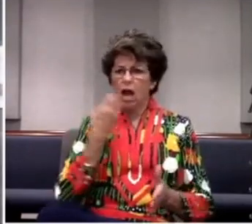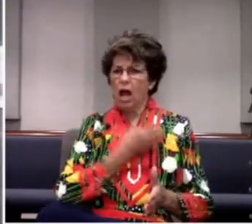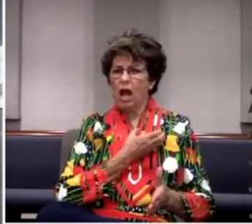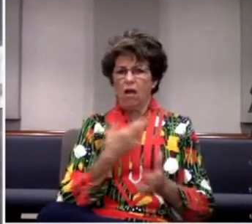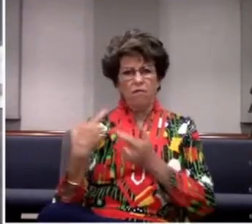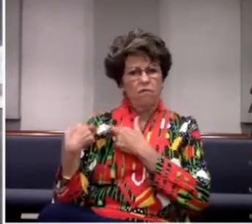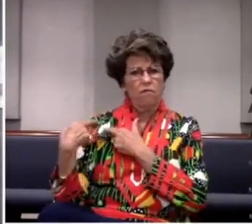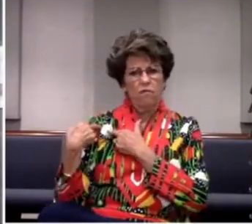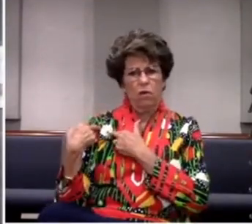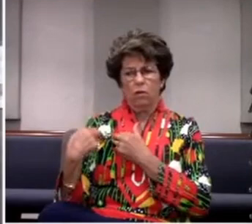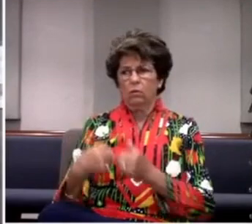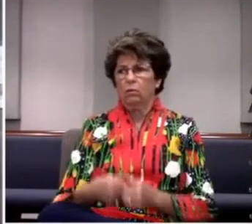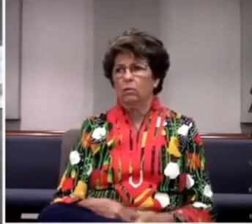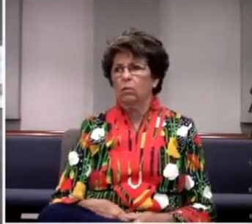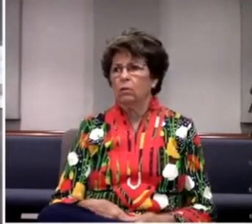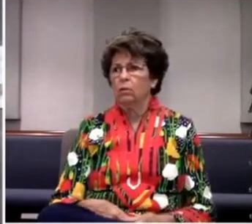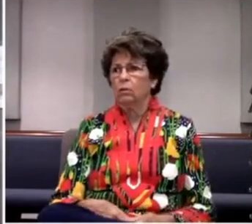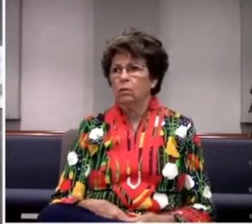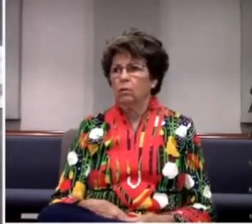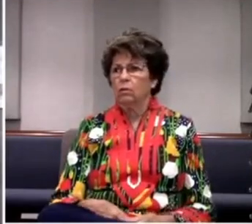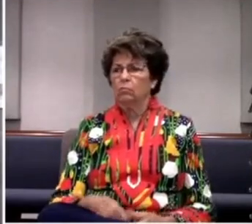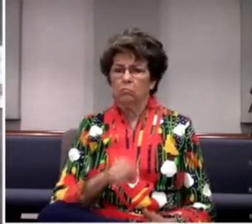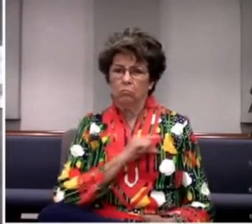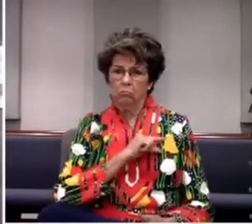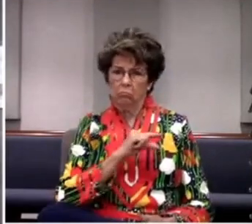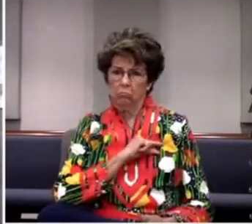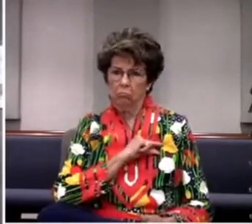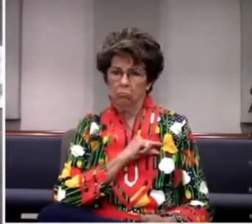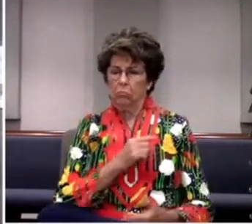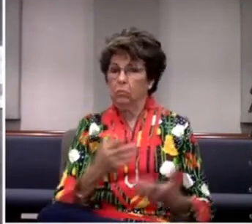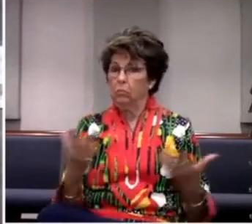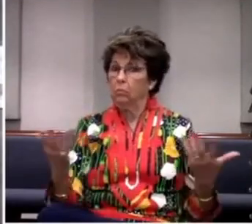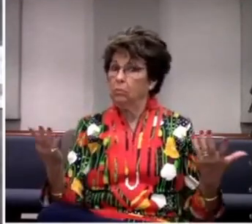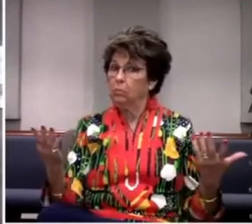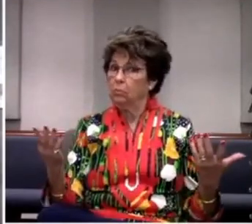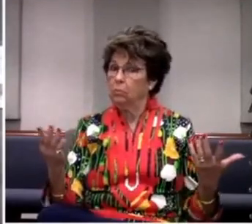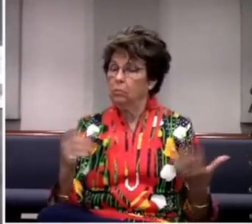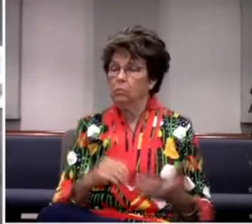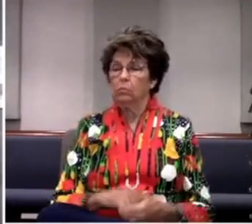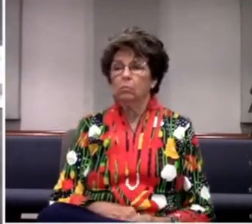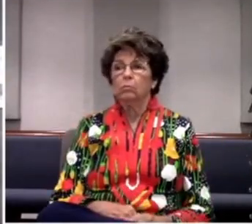So let's look at verse number 16, please, of chapter 3.